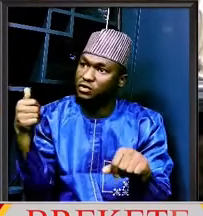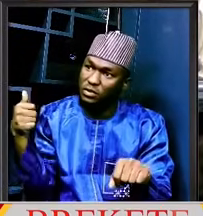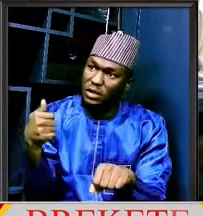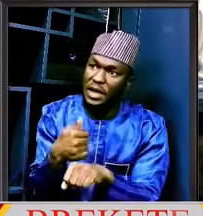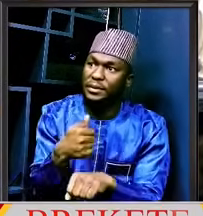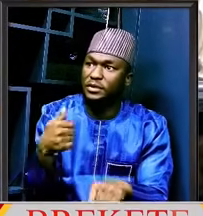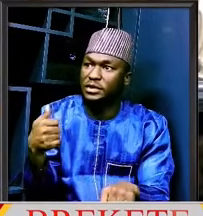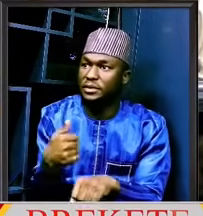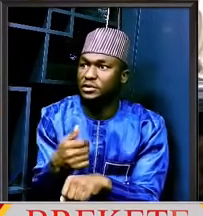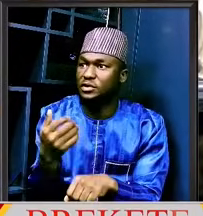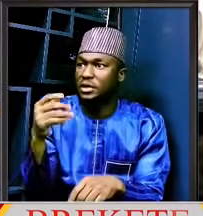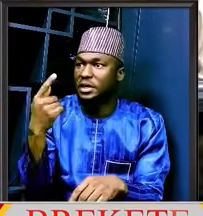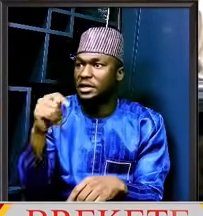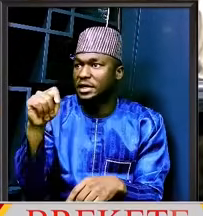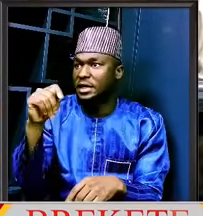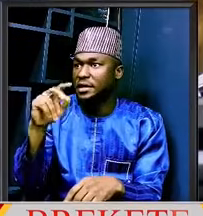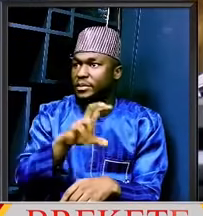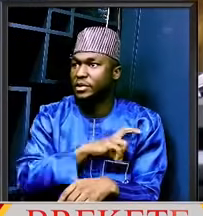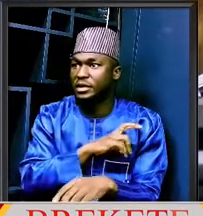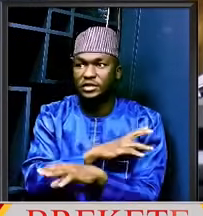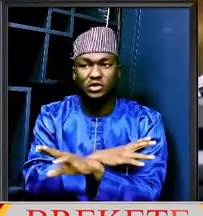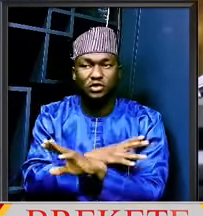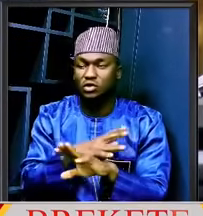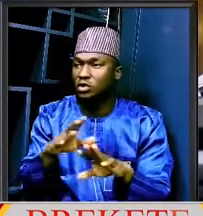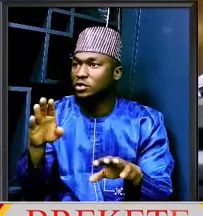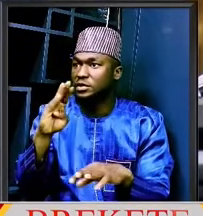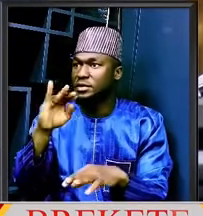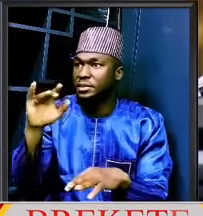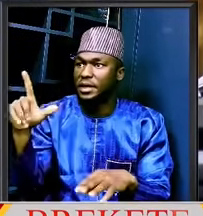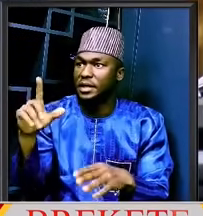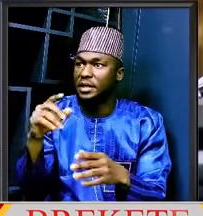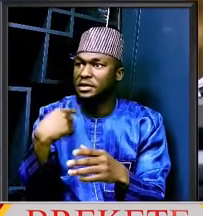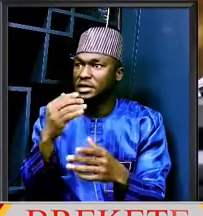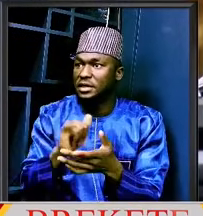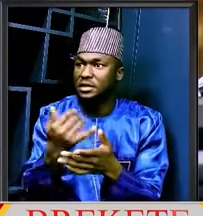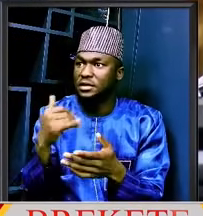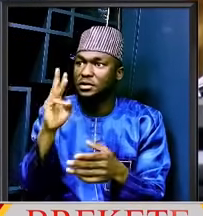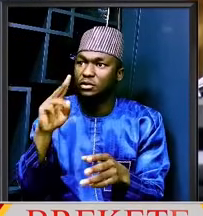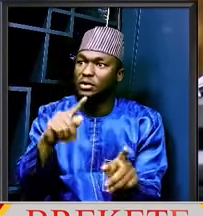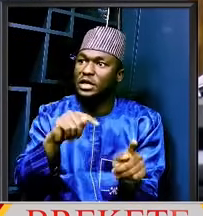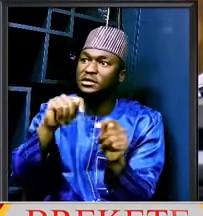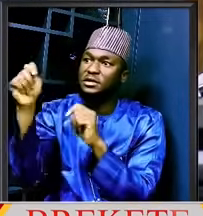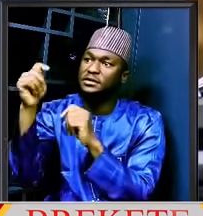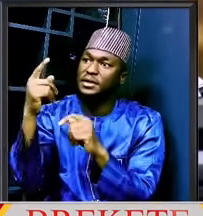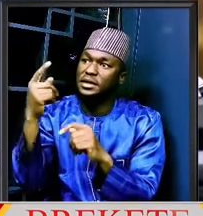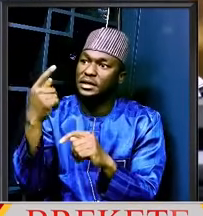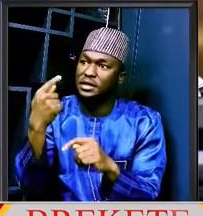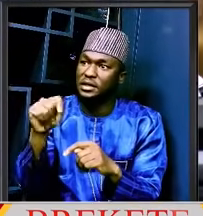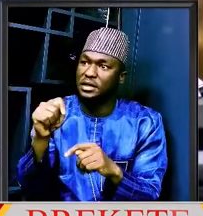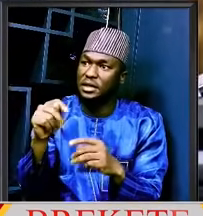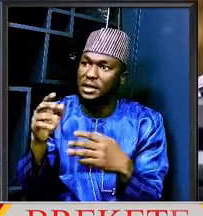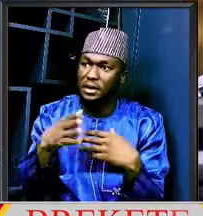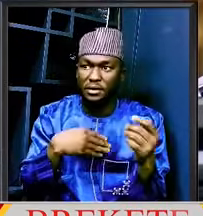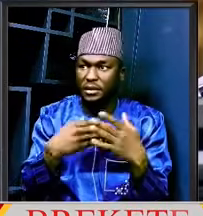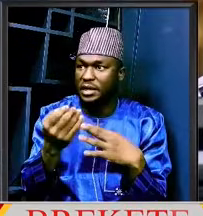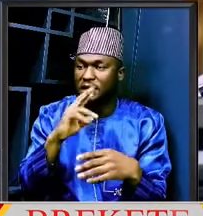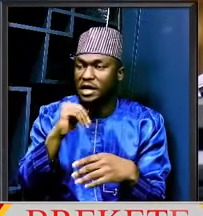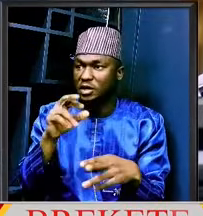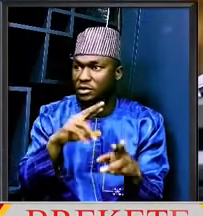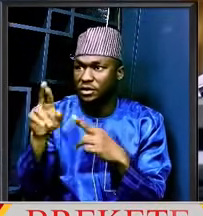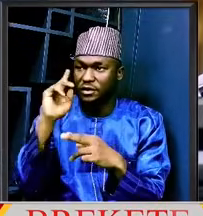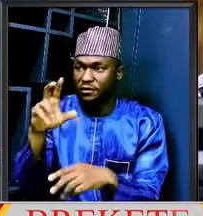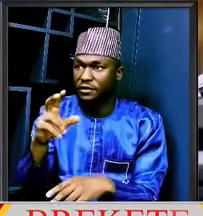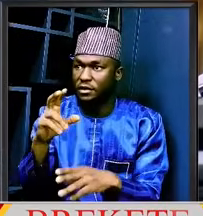bail. The police did not bail the man again. They said this next day they are transferring the case. These people are not ready to for peace.